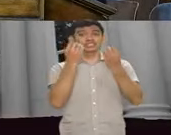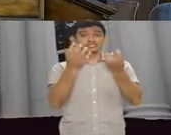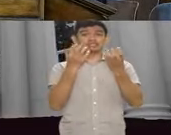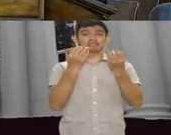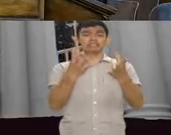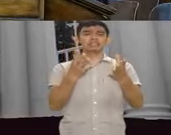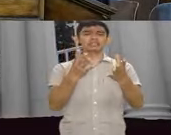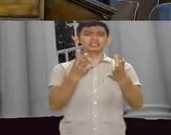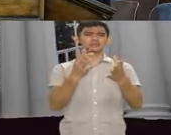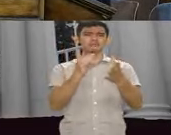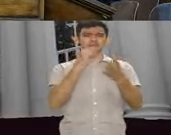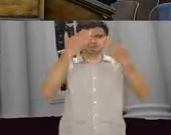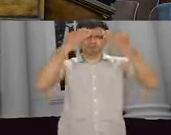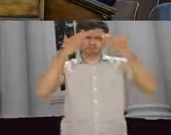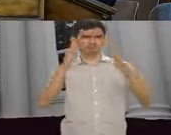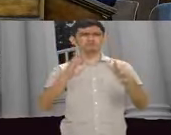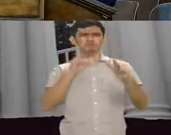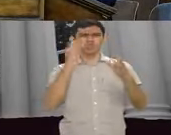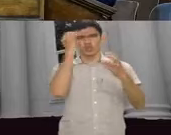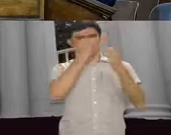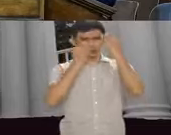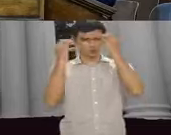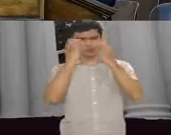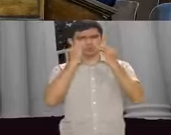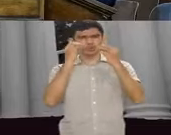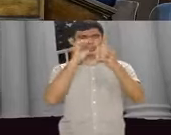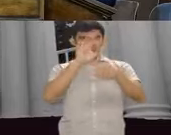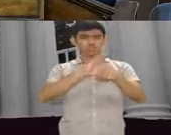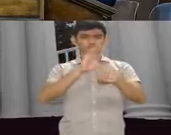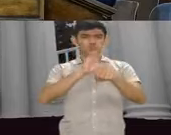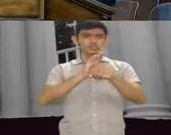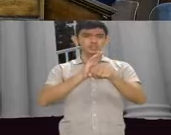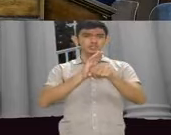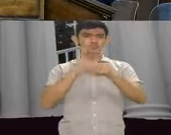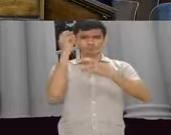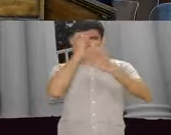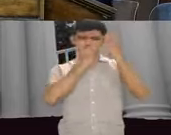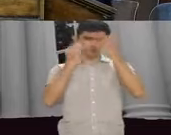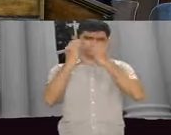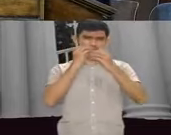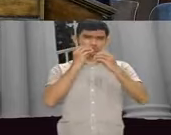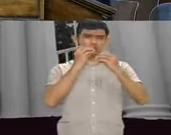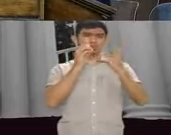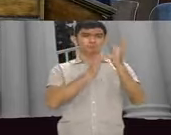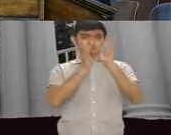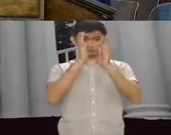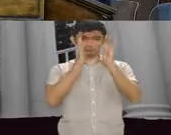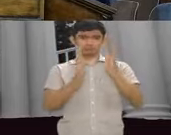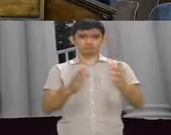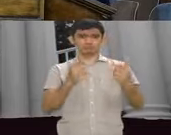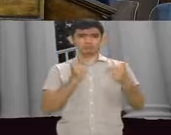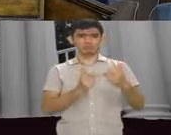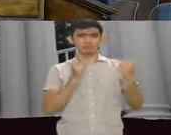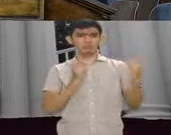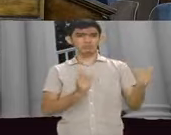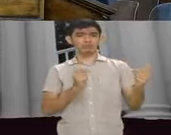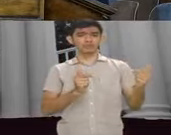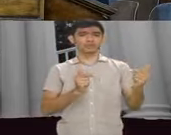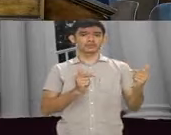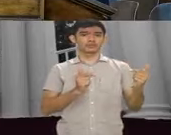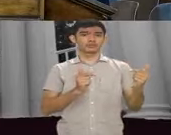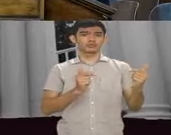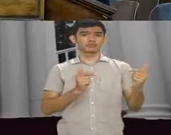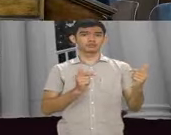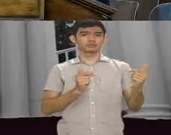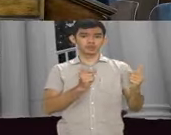many misunderstandings in the church, many misunderstandings among Christians, infighting, when